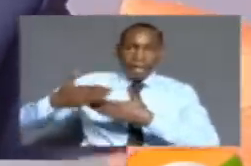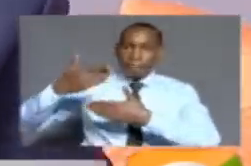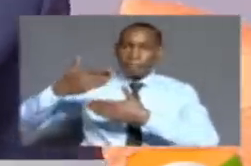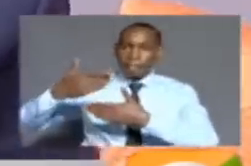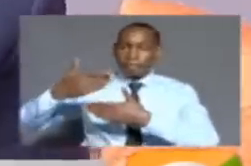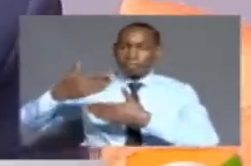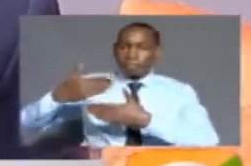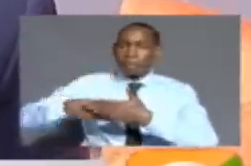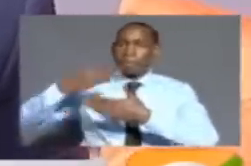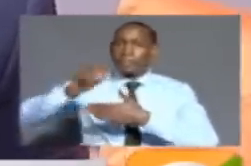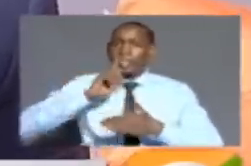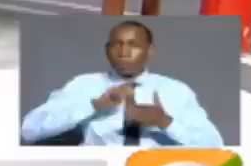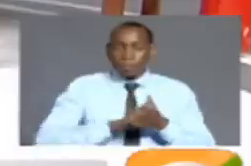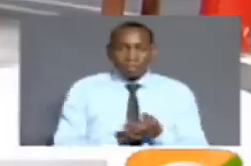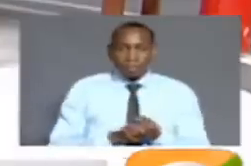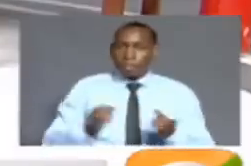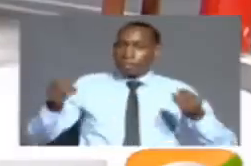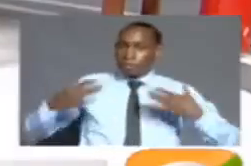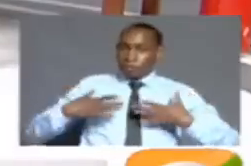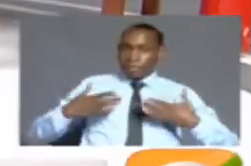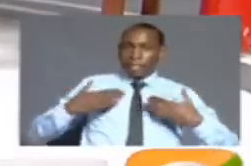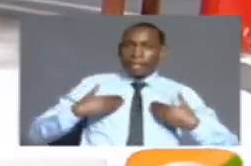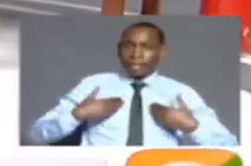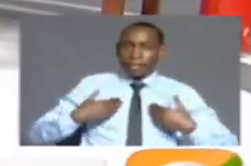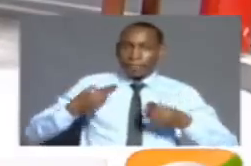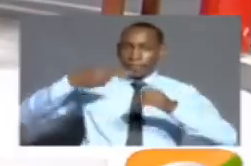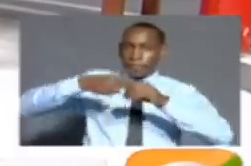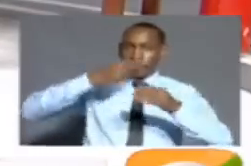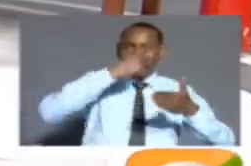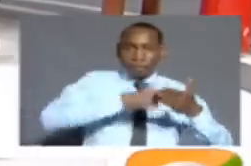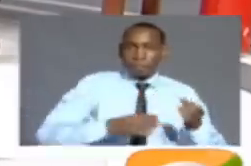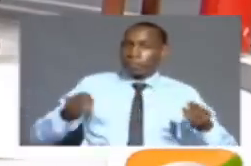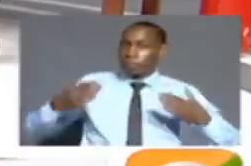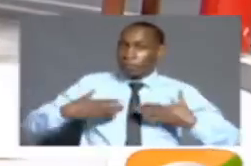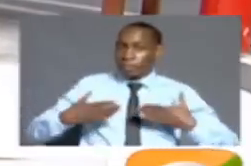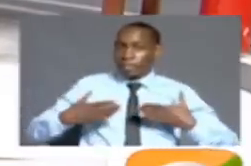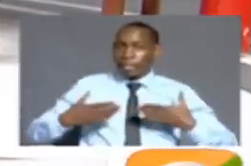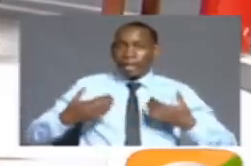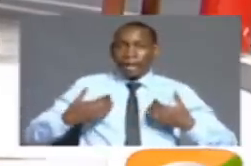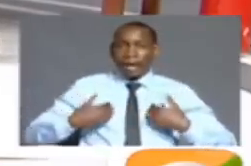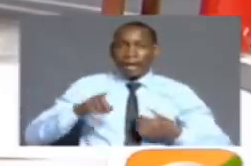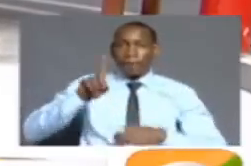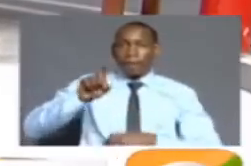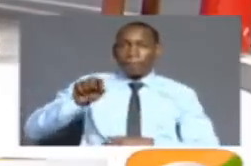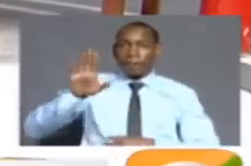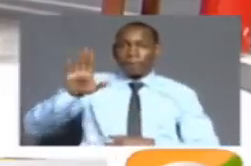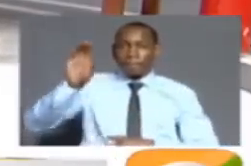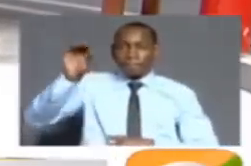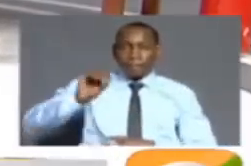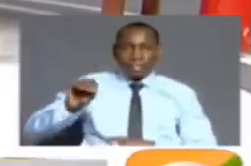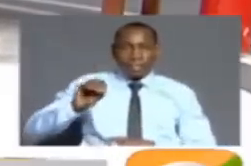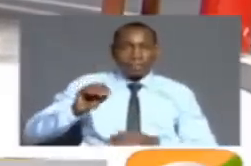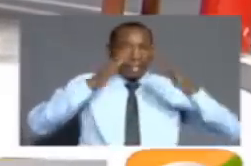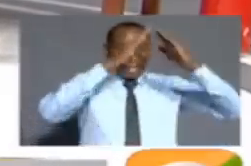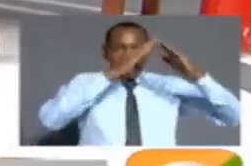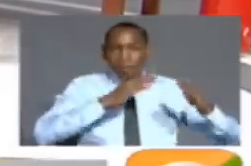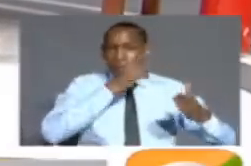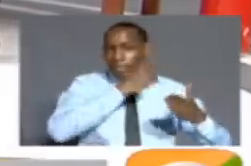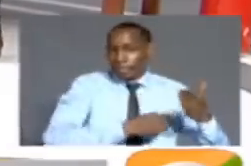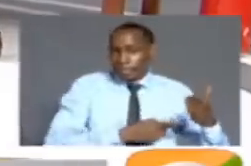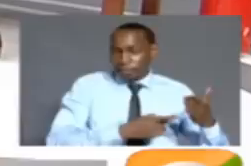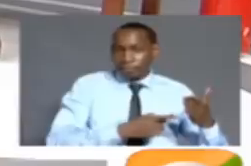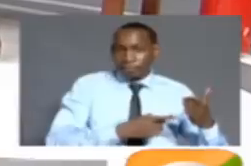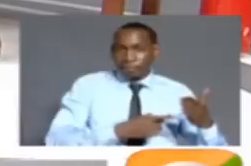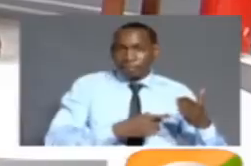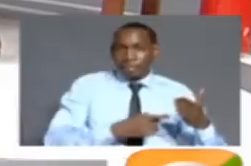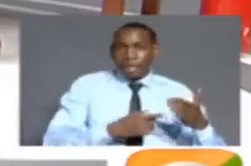time, they come and say, aya, kwani kulikuwa na fuel levy? Aya, kwani kulikuwa na 1.5% ya nini? Housing. Yes.